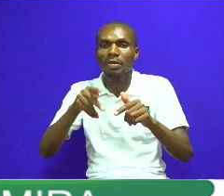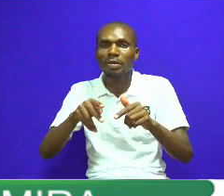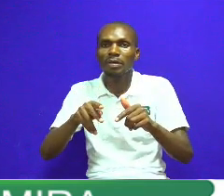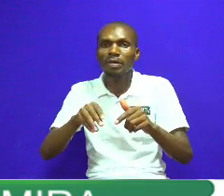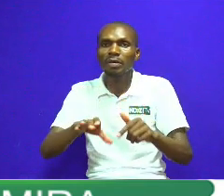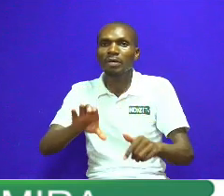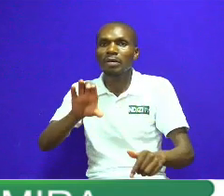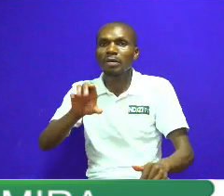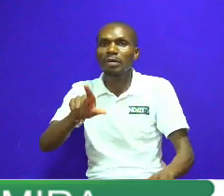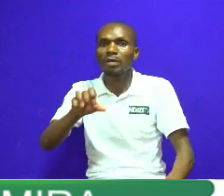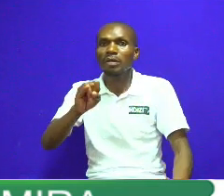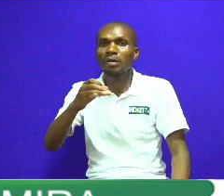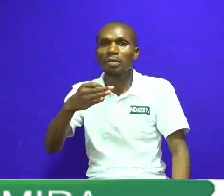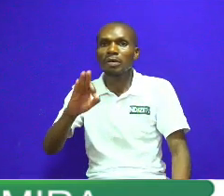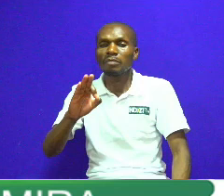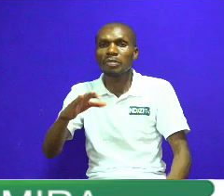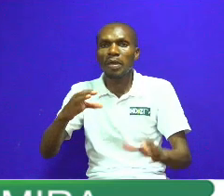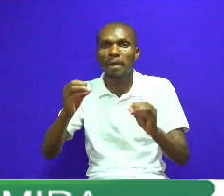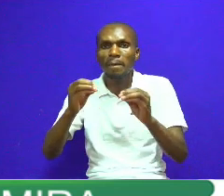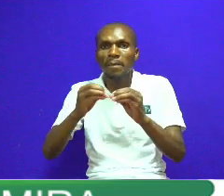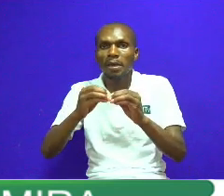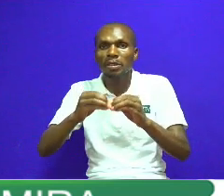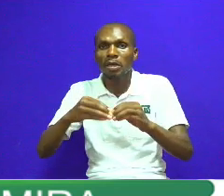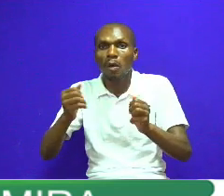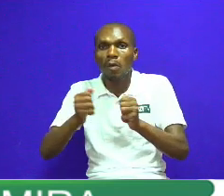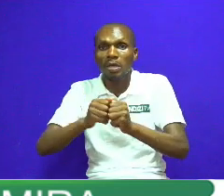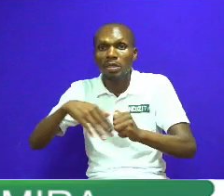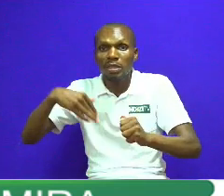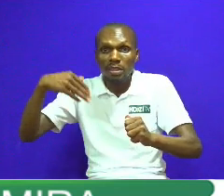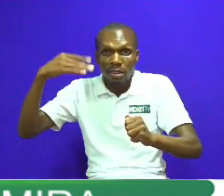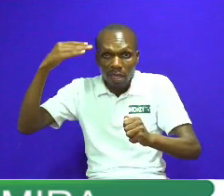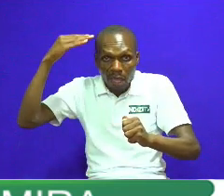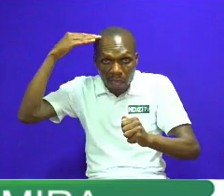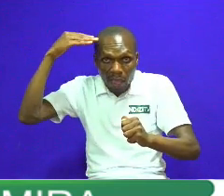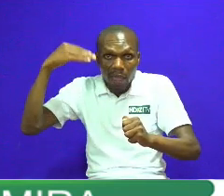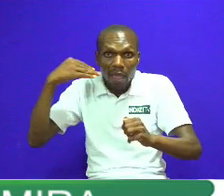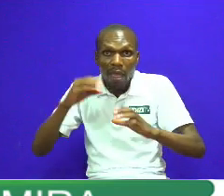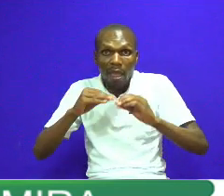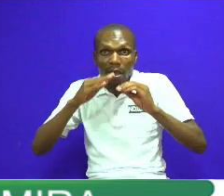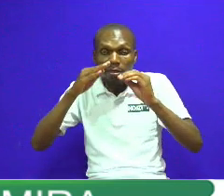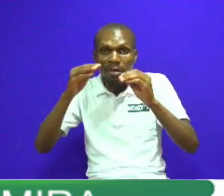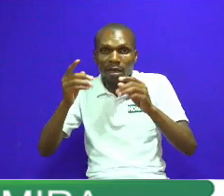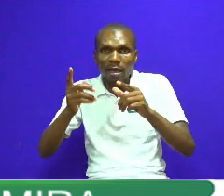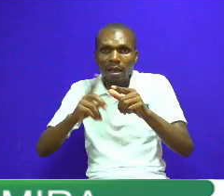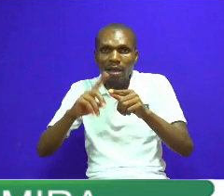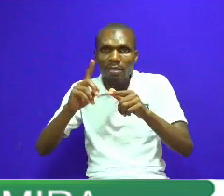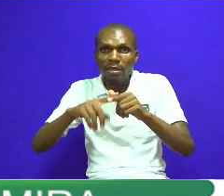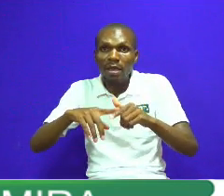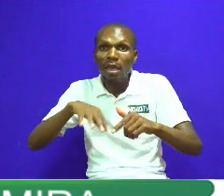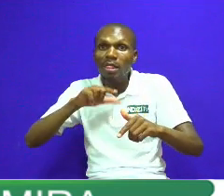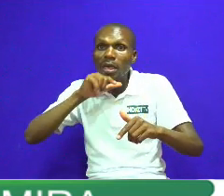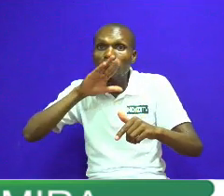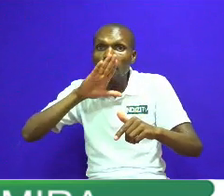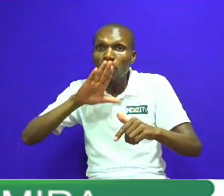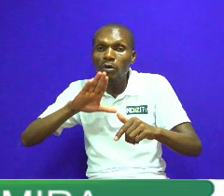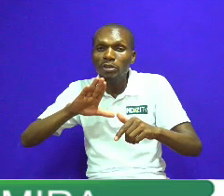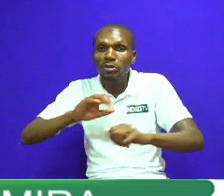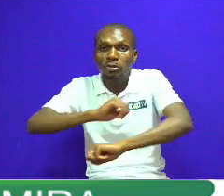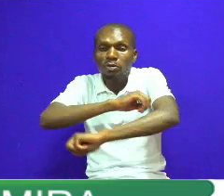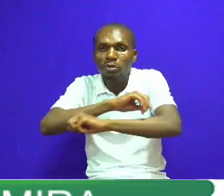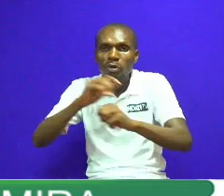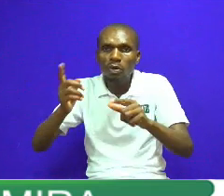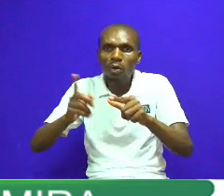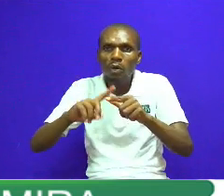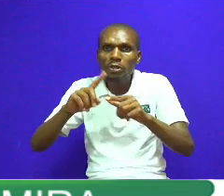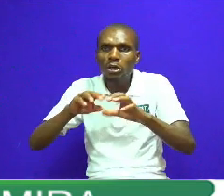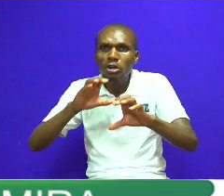Kisii and Nyamira Counties kubomera nabali mu habana nebe skuru chiskuru se skuru jaba muraya kabirgo asari tukuri yaro